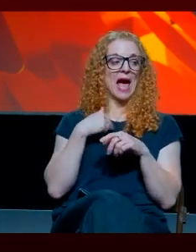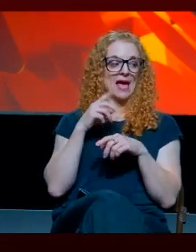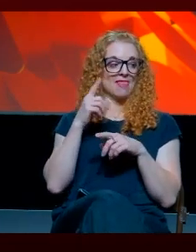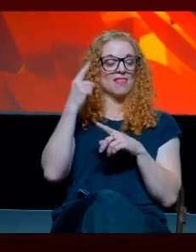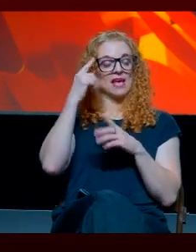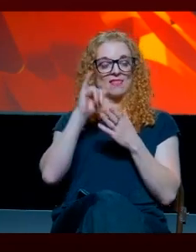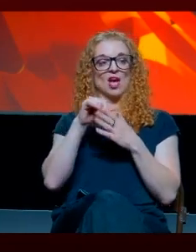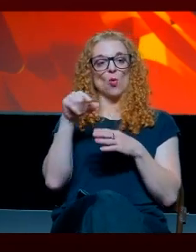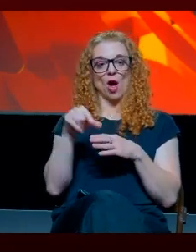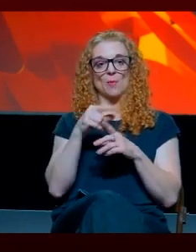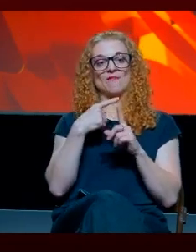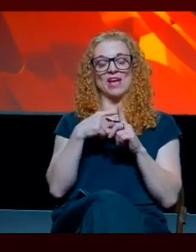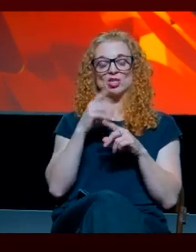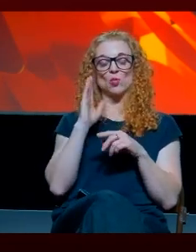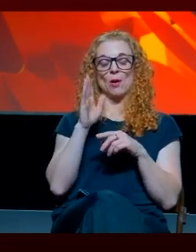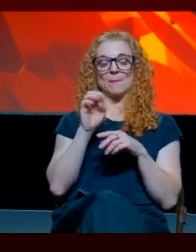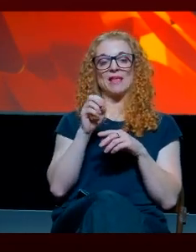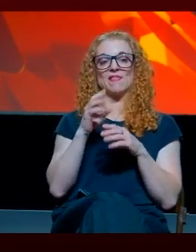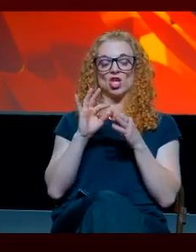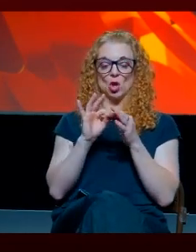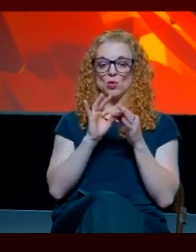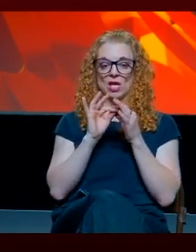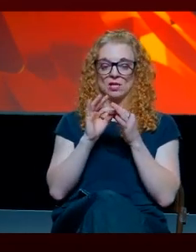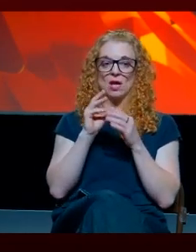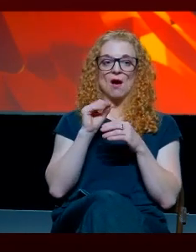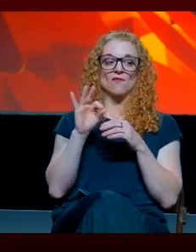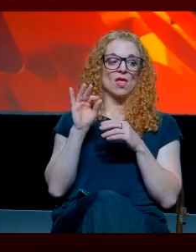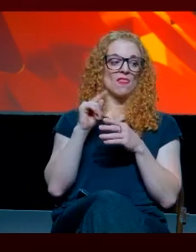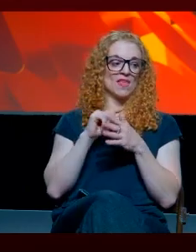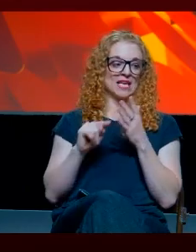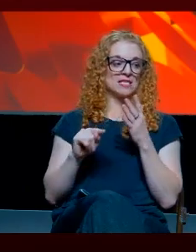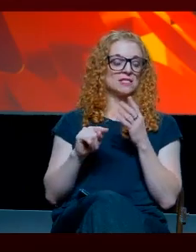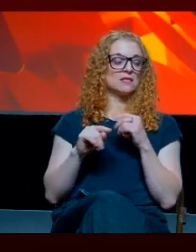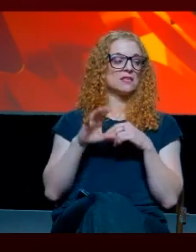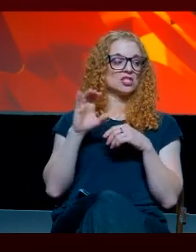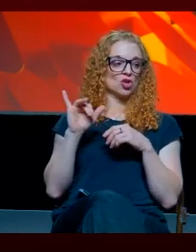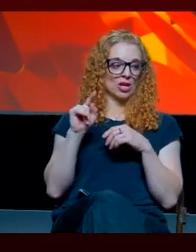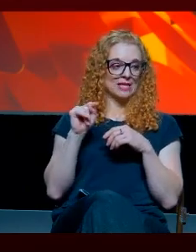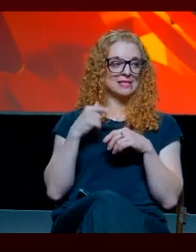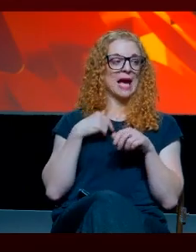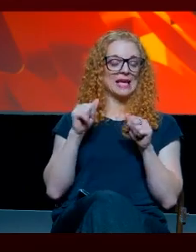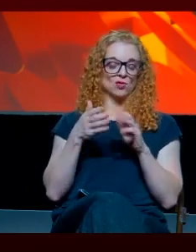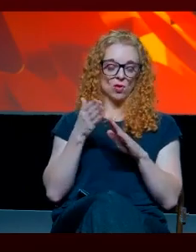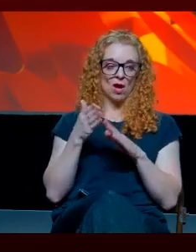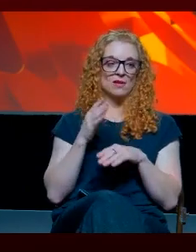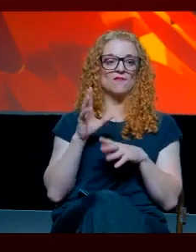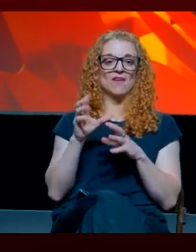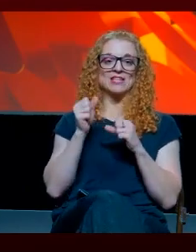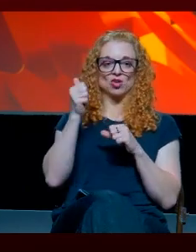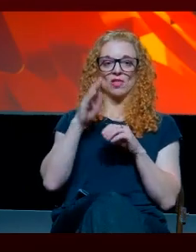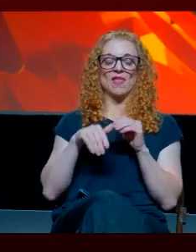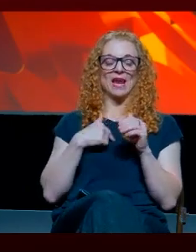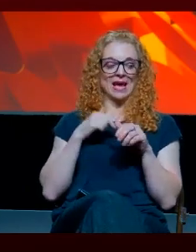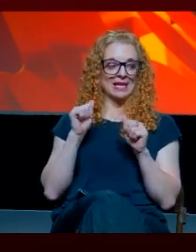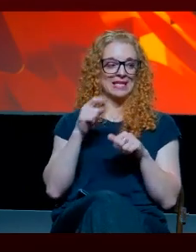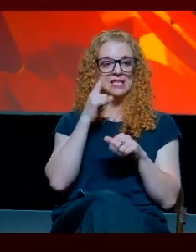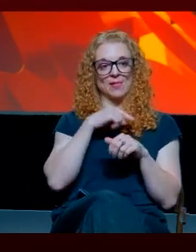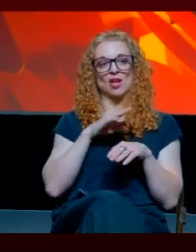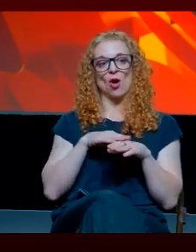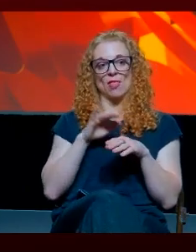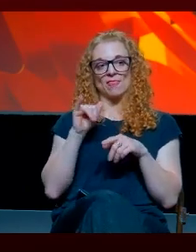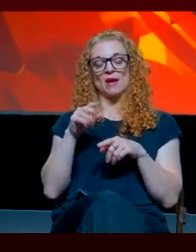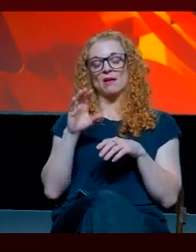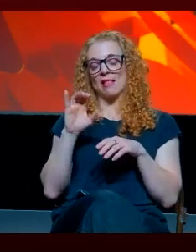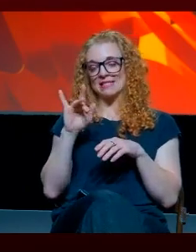quantum advantage is going to be the union of these circuits that I can run faster than I can simulate on a classical